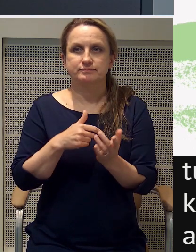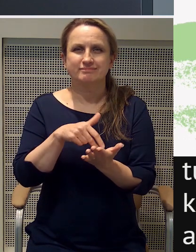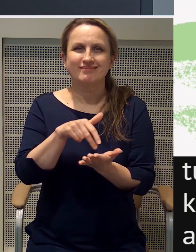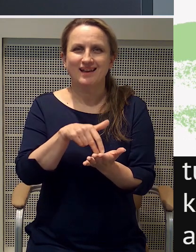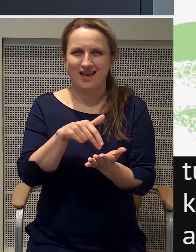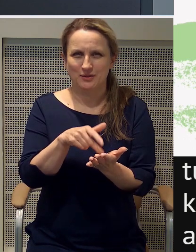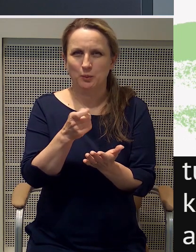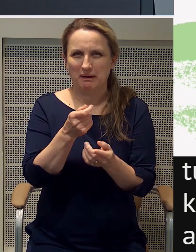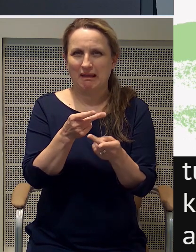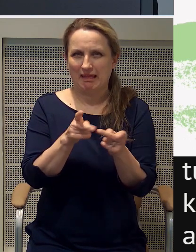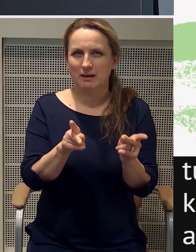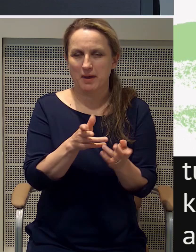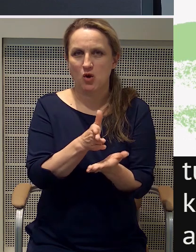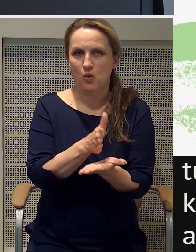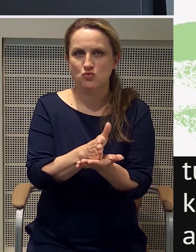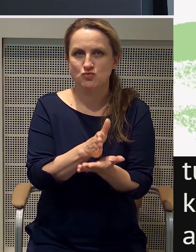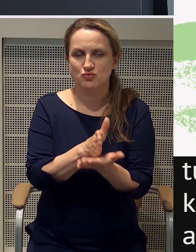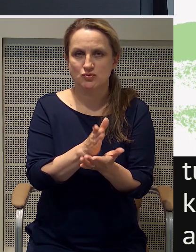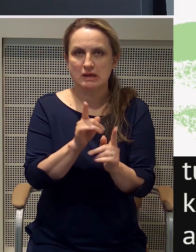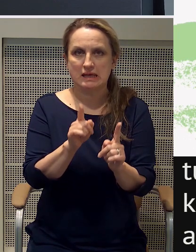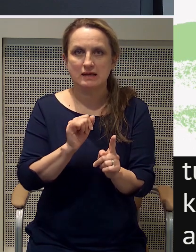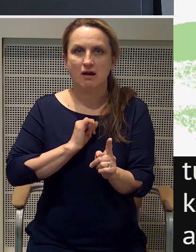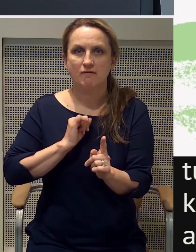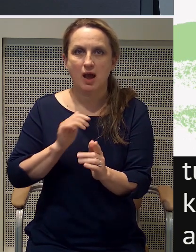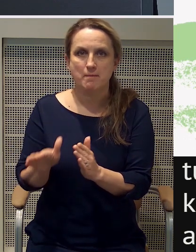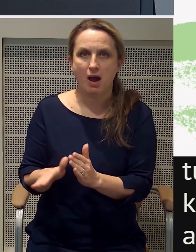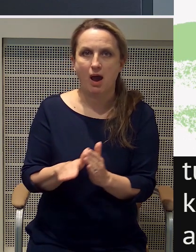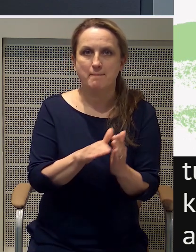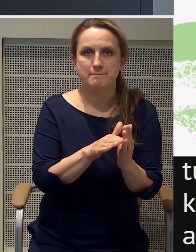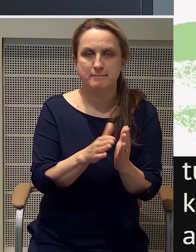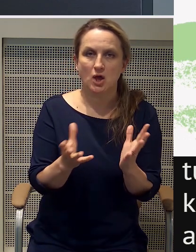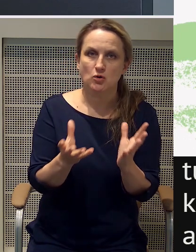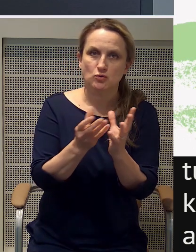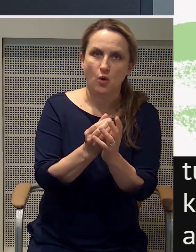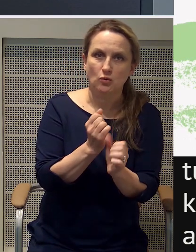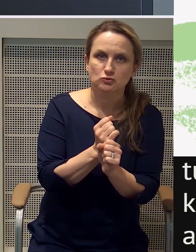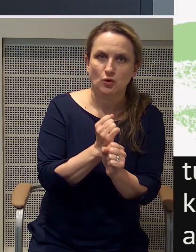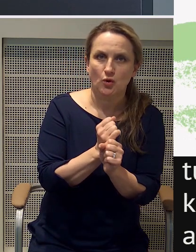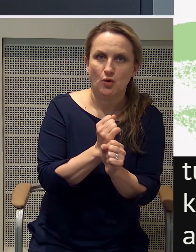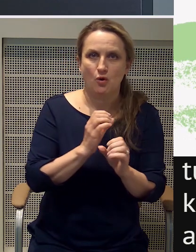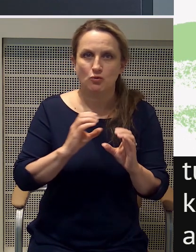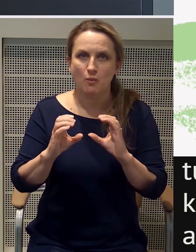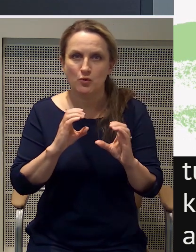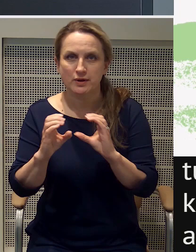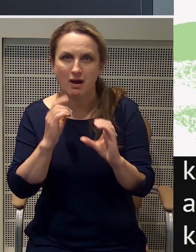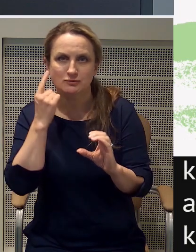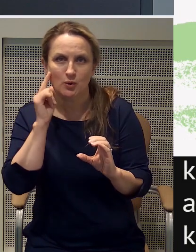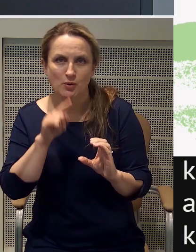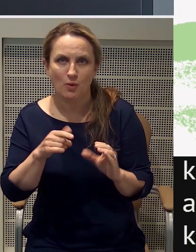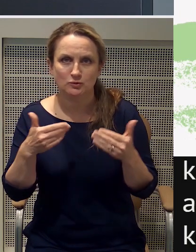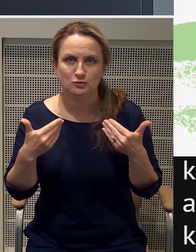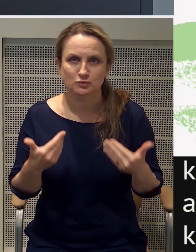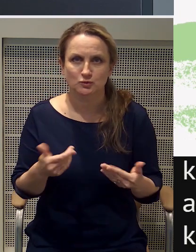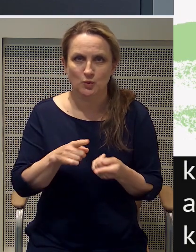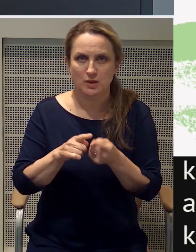and 1 year and 5 months. So he needs some support for